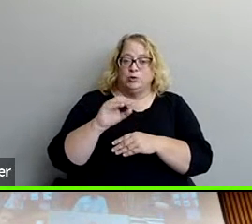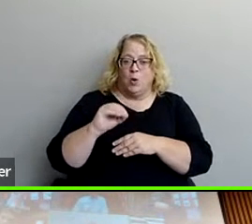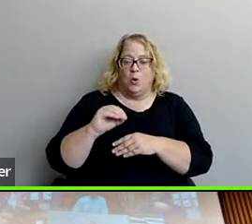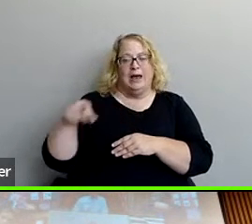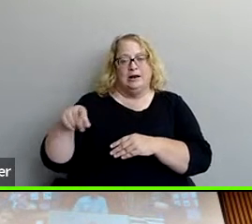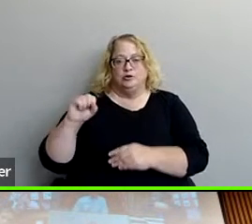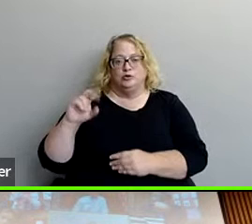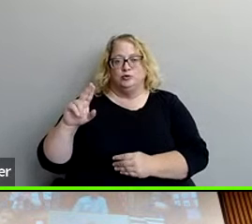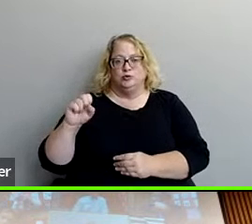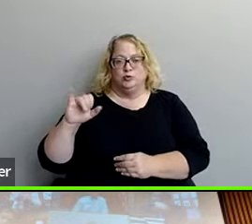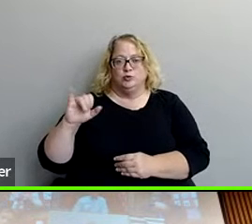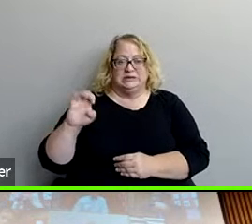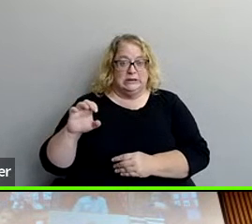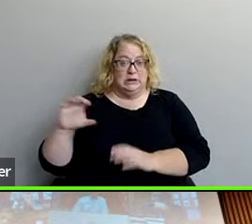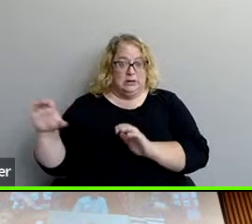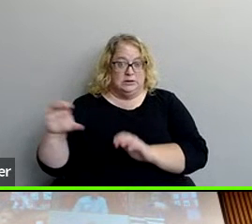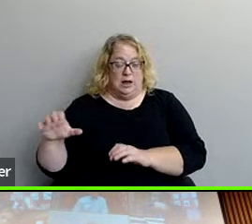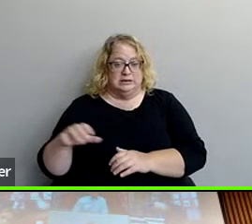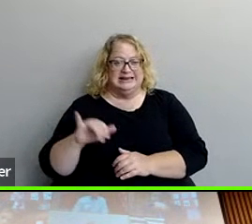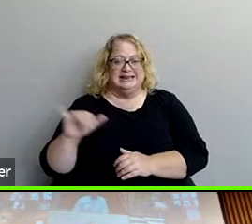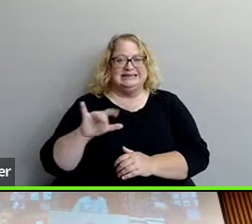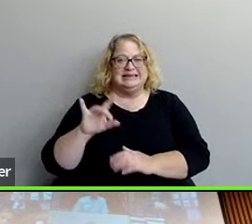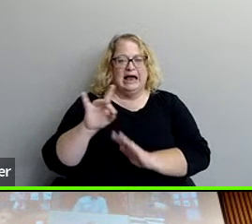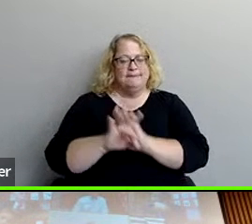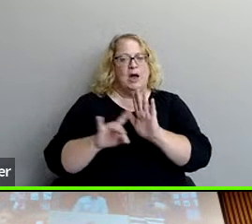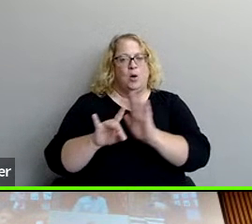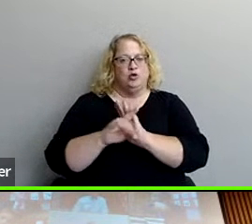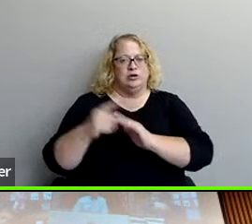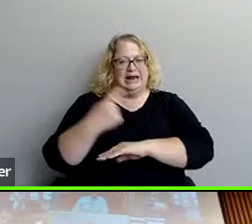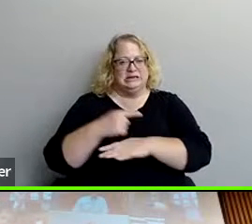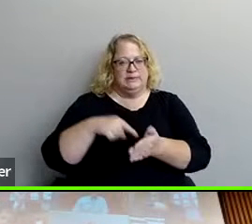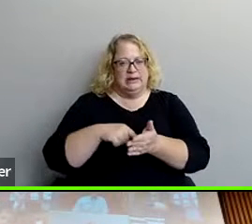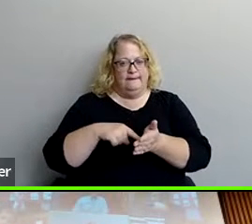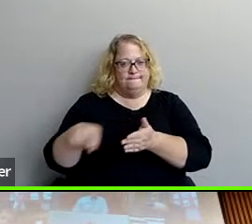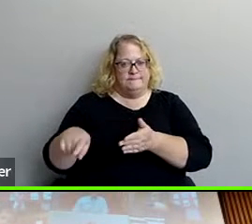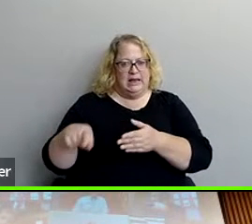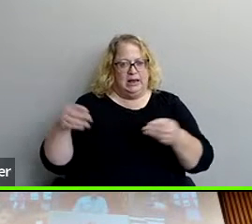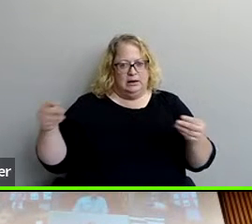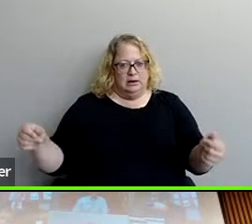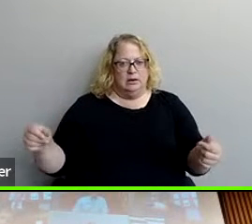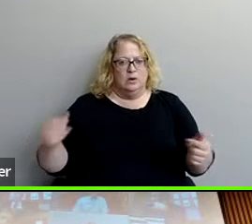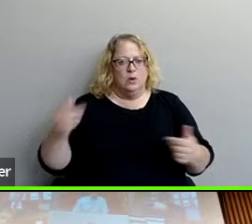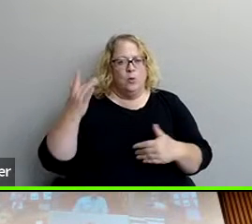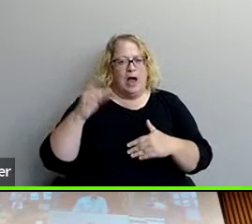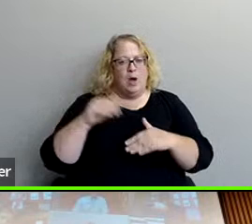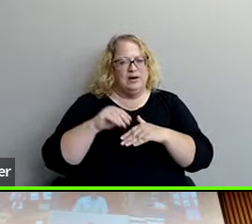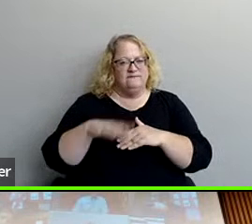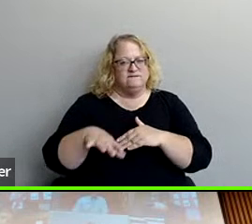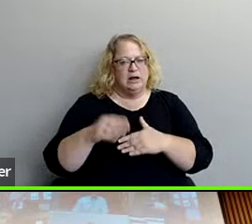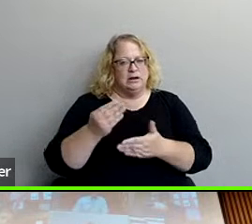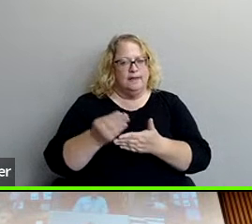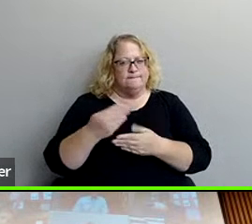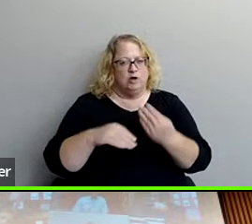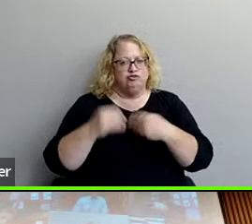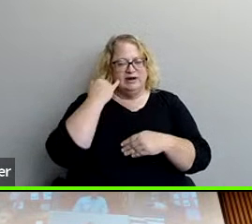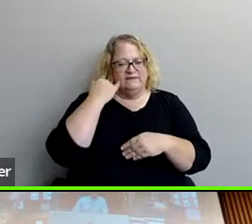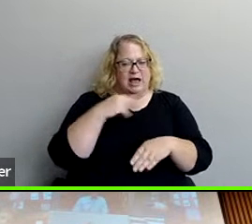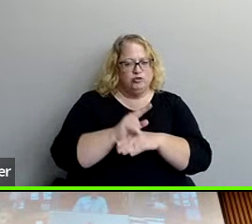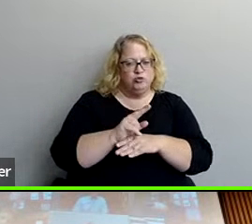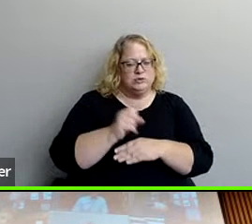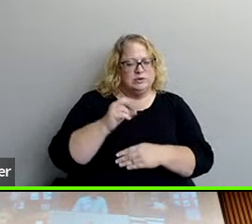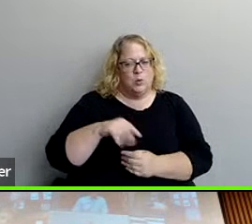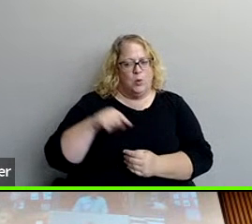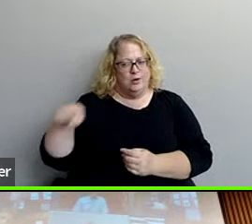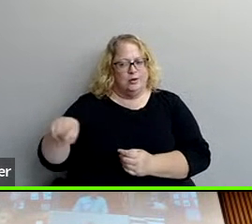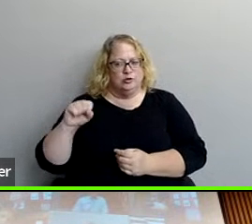and 2PQ does, it's the same 8-hour day that's being paid, why would it impact the budget whether I use it